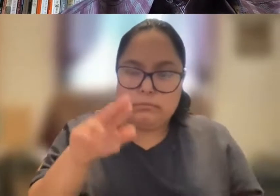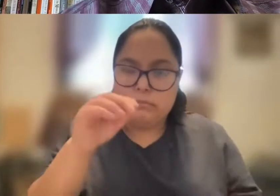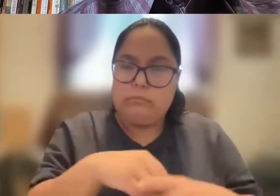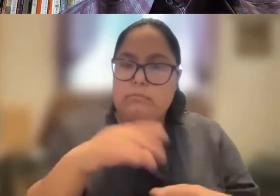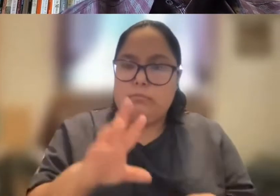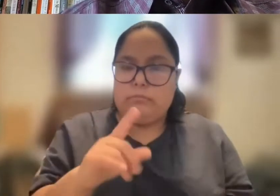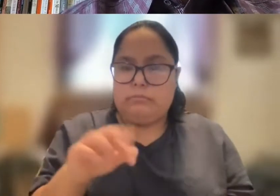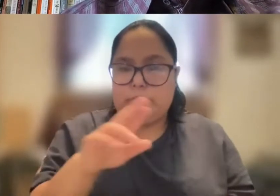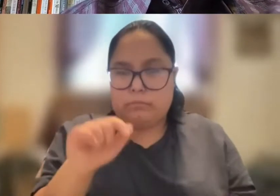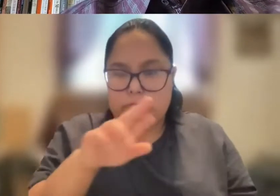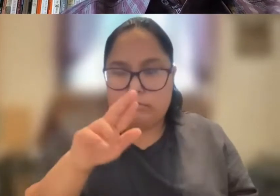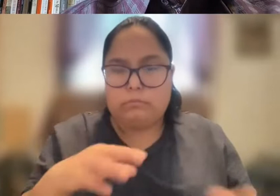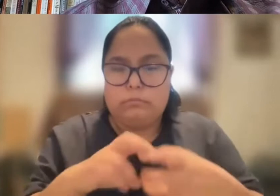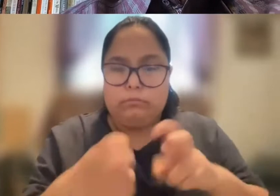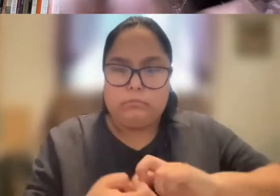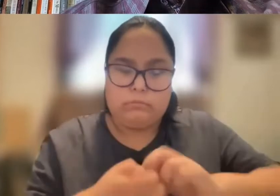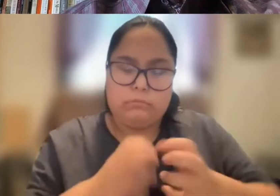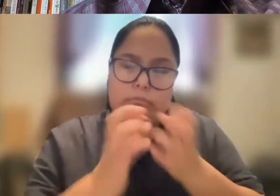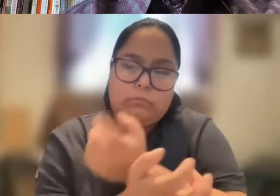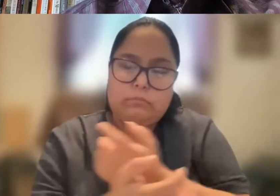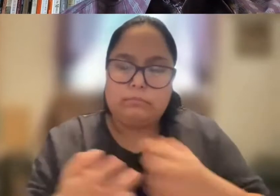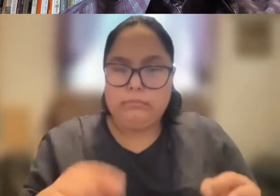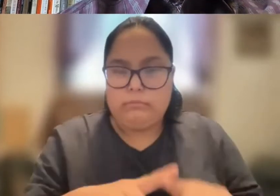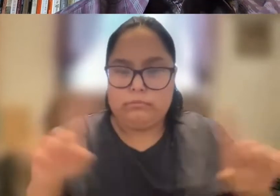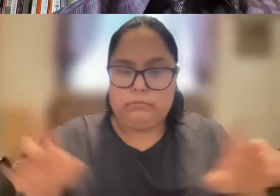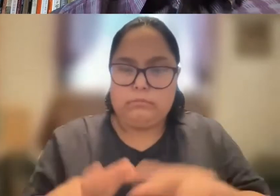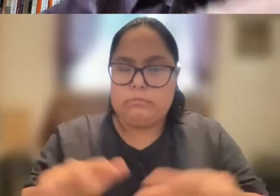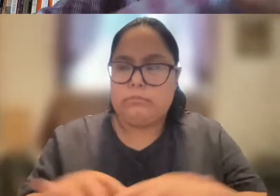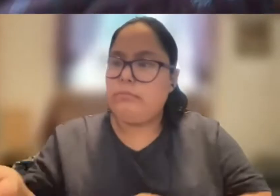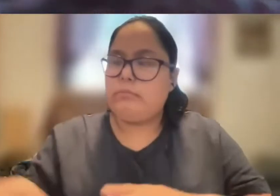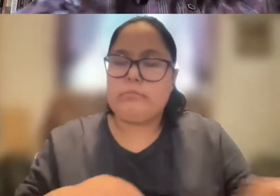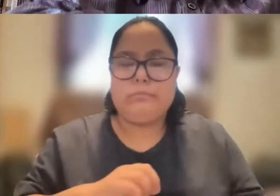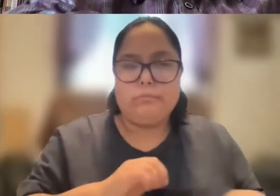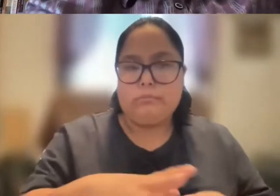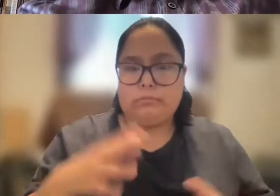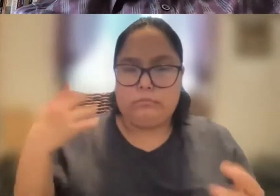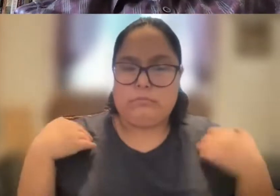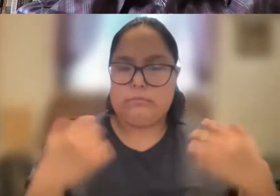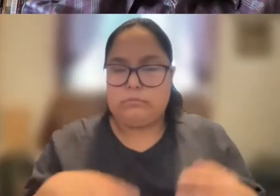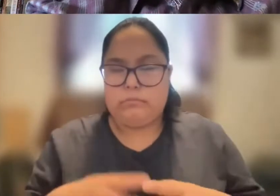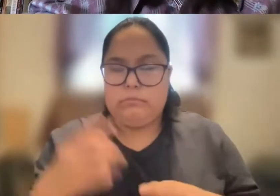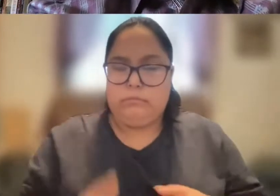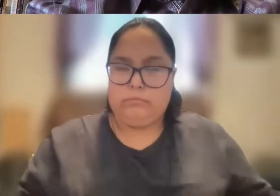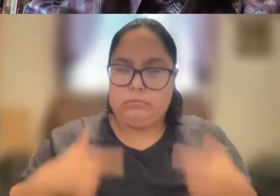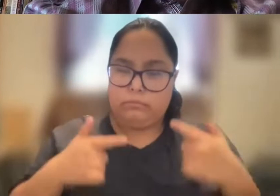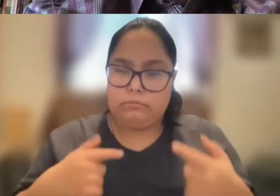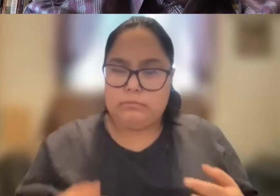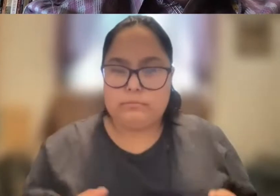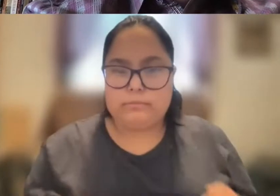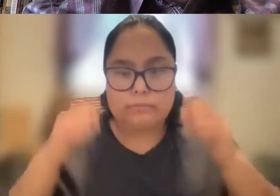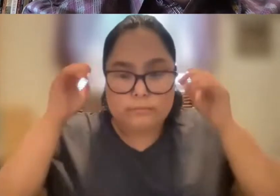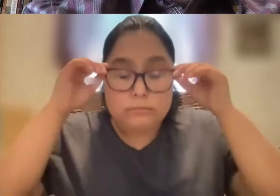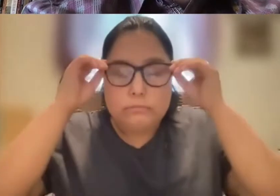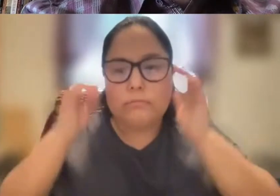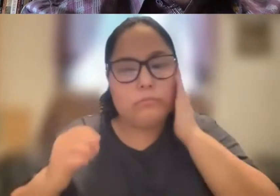and affect change, or am I going to wash my hands of it, walk away, and let other people have to live through this? So